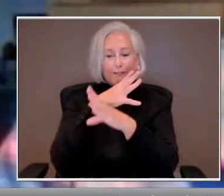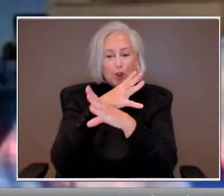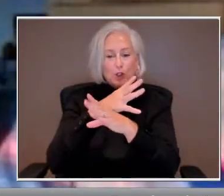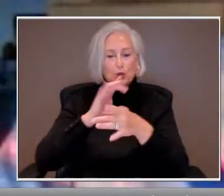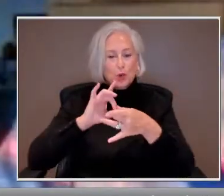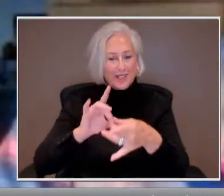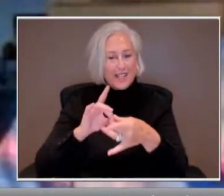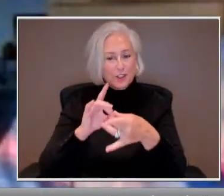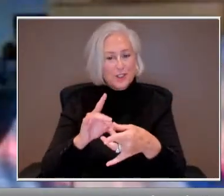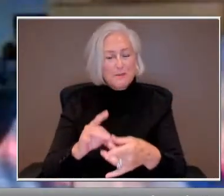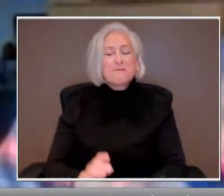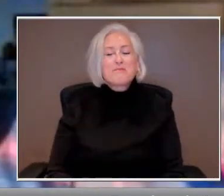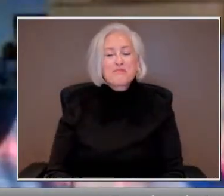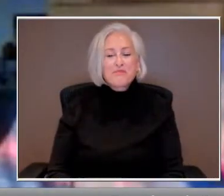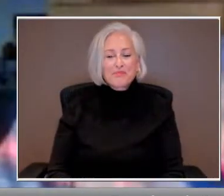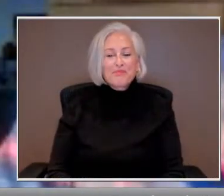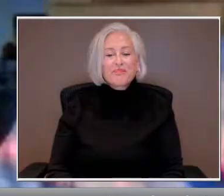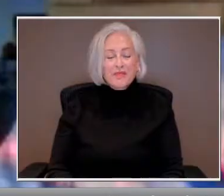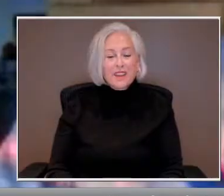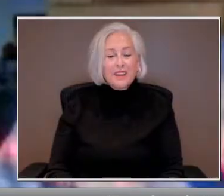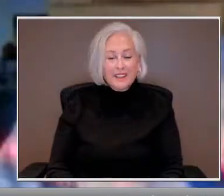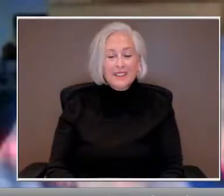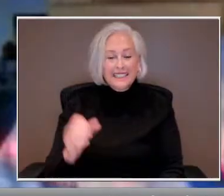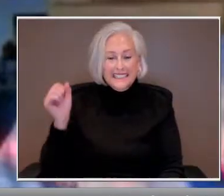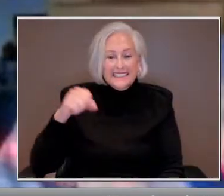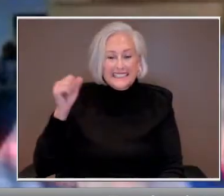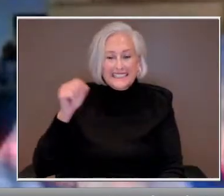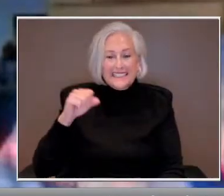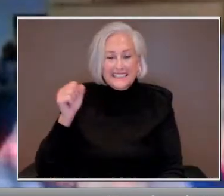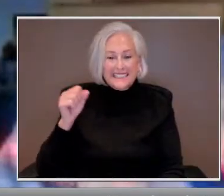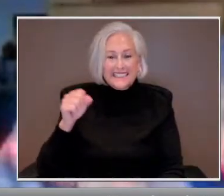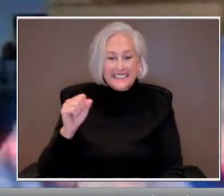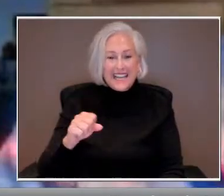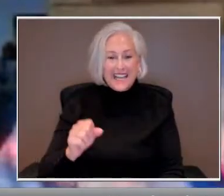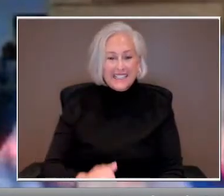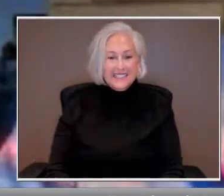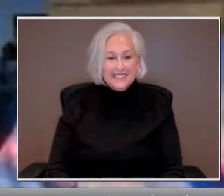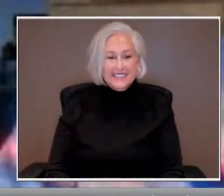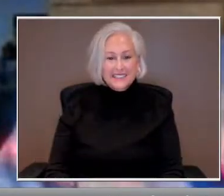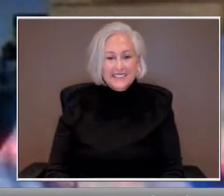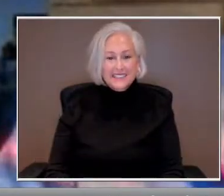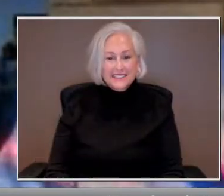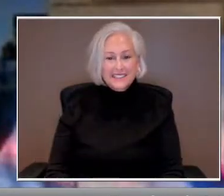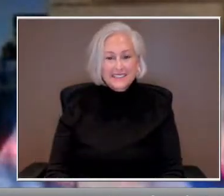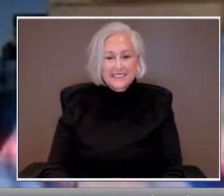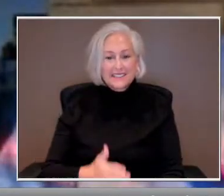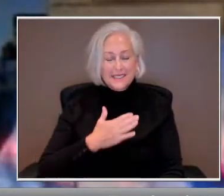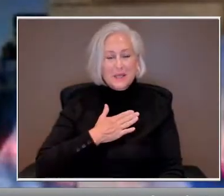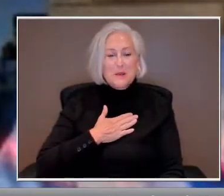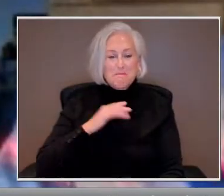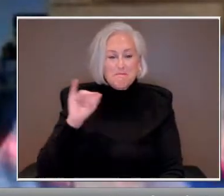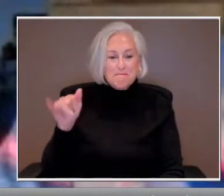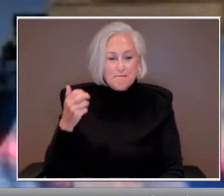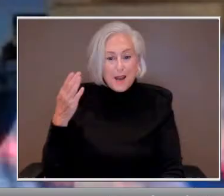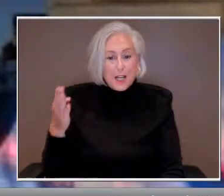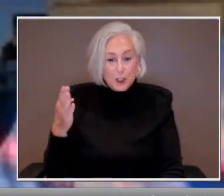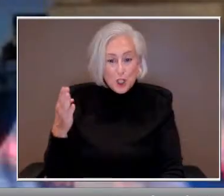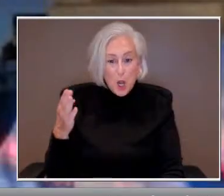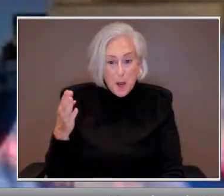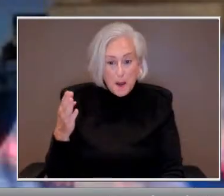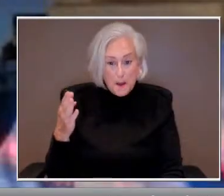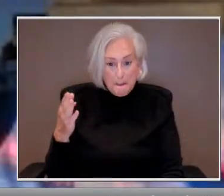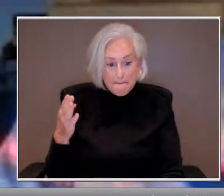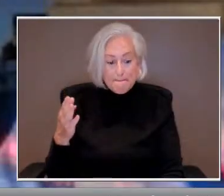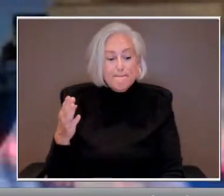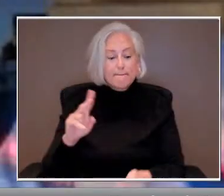It was. I had been around. My job had me talking on Zoom